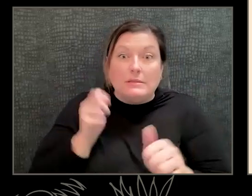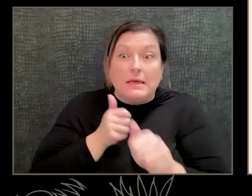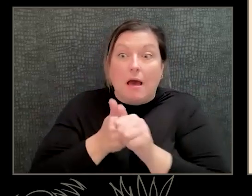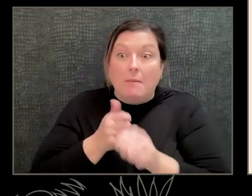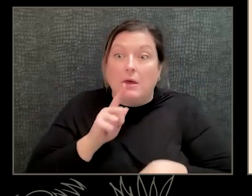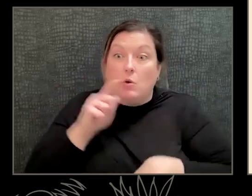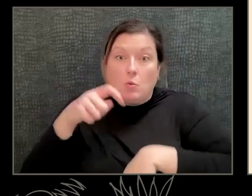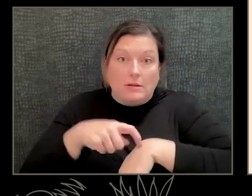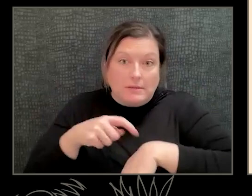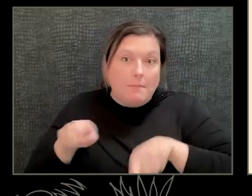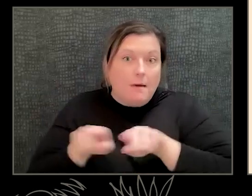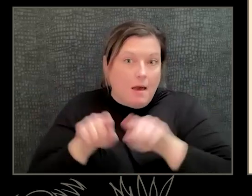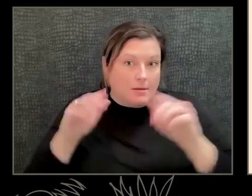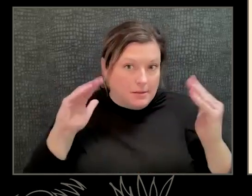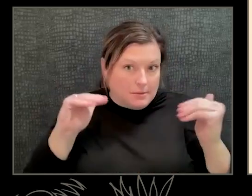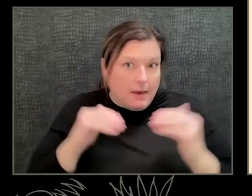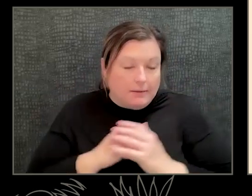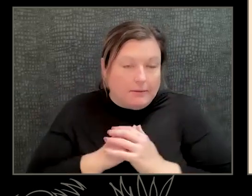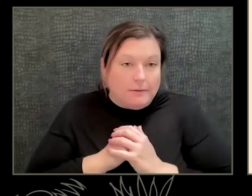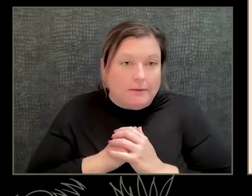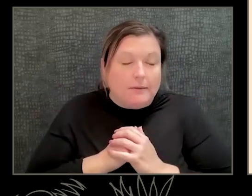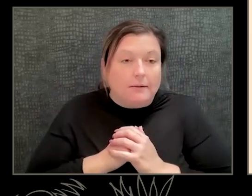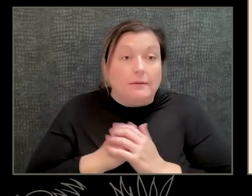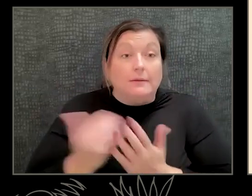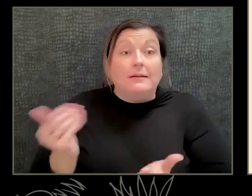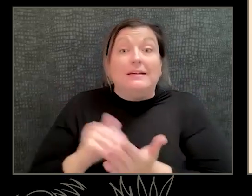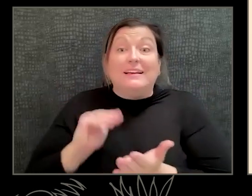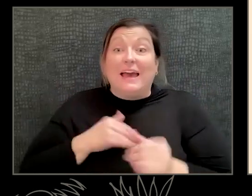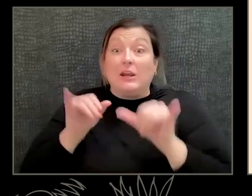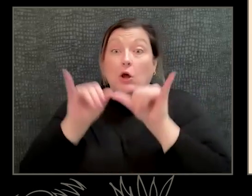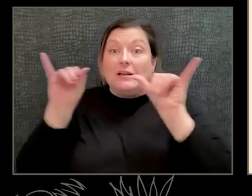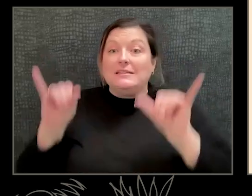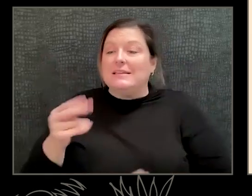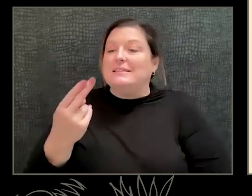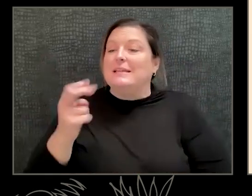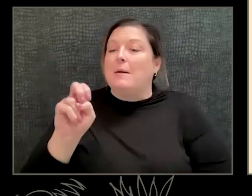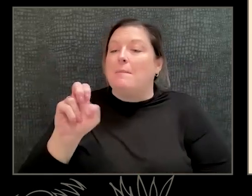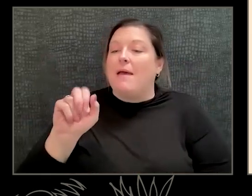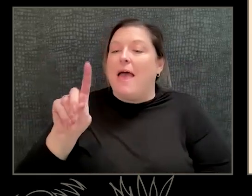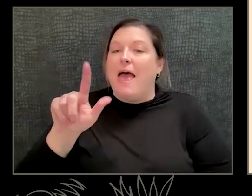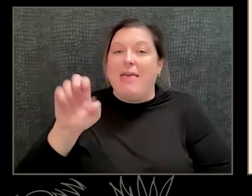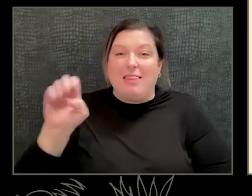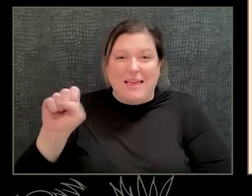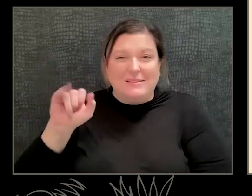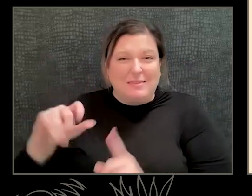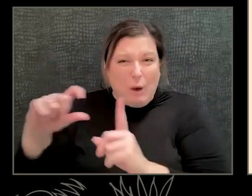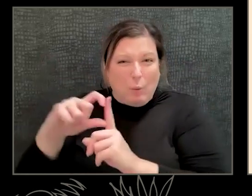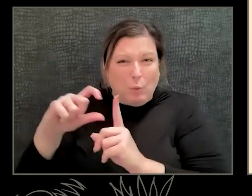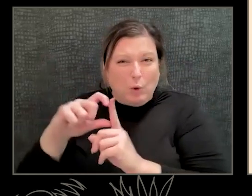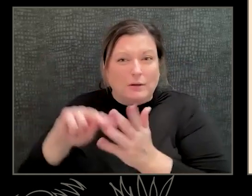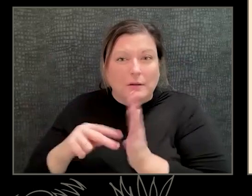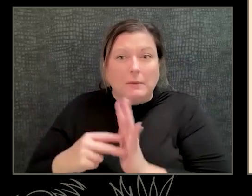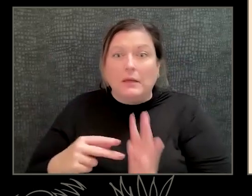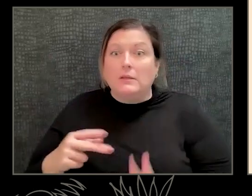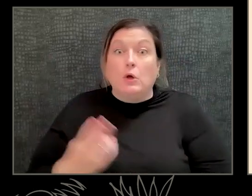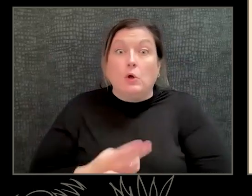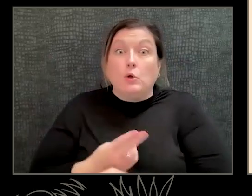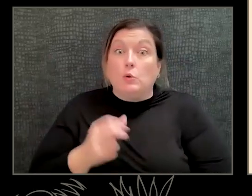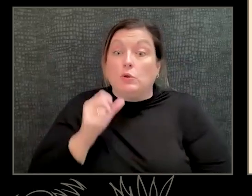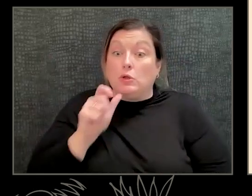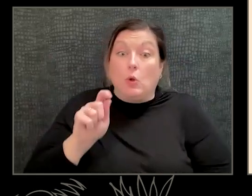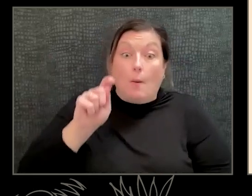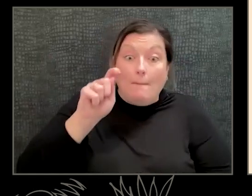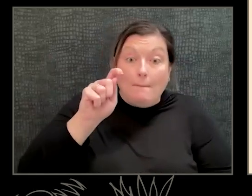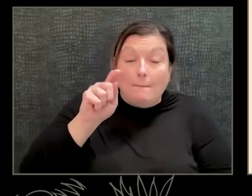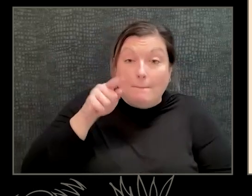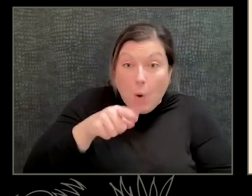time, as you'd expect. Again, our system is headless, meaning users don't just point and click to edit